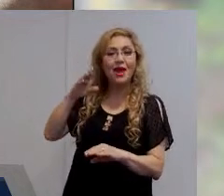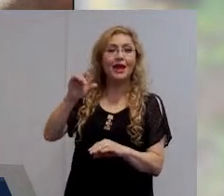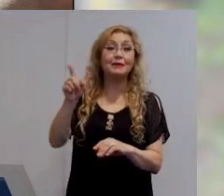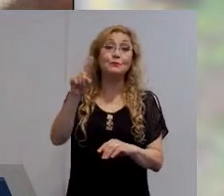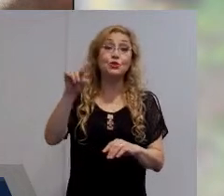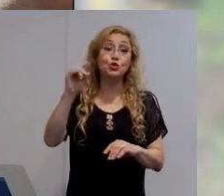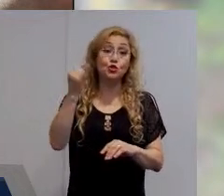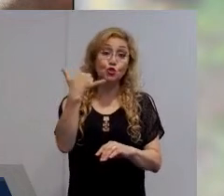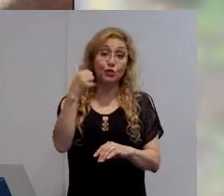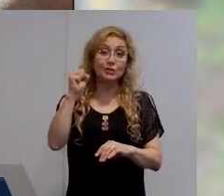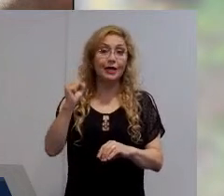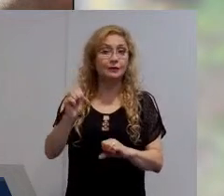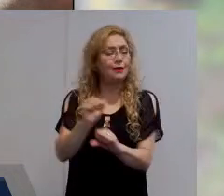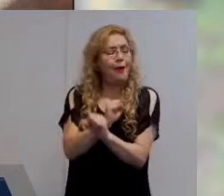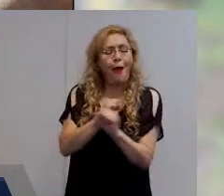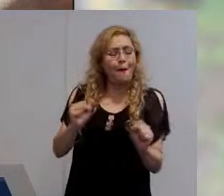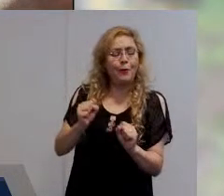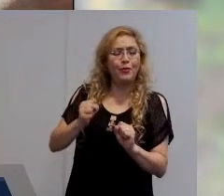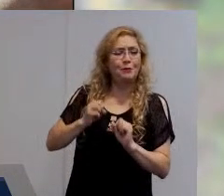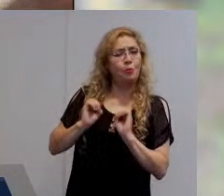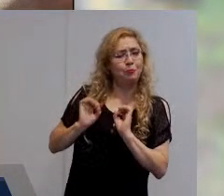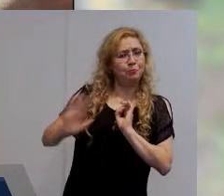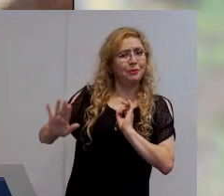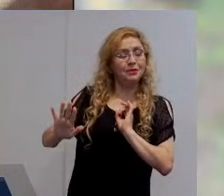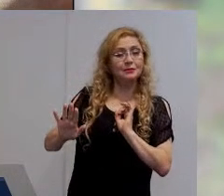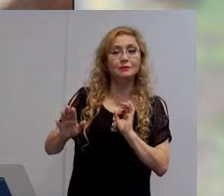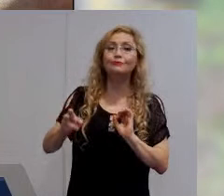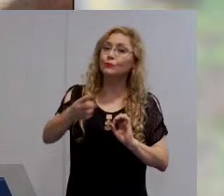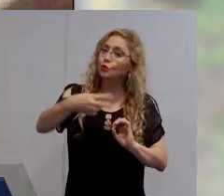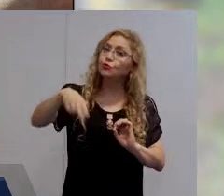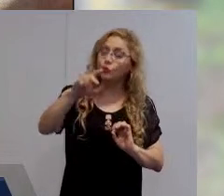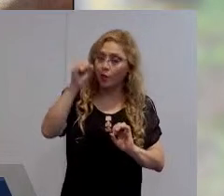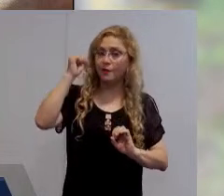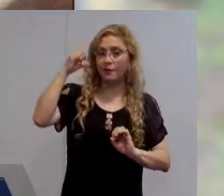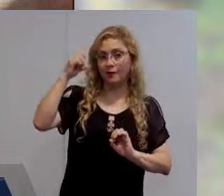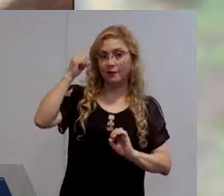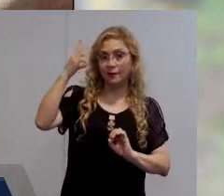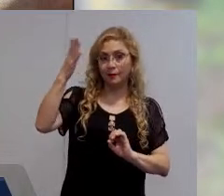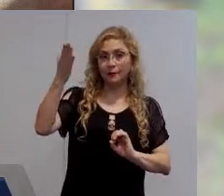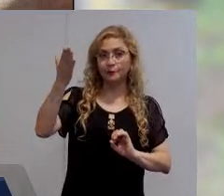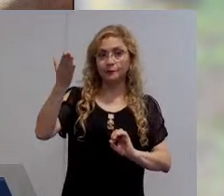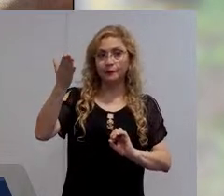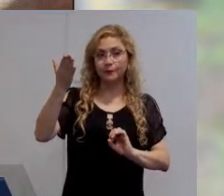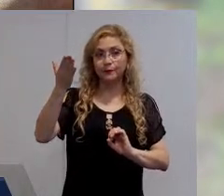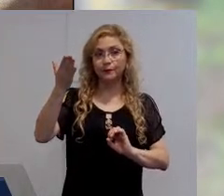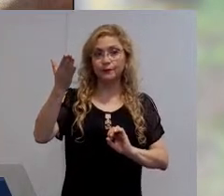their meat industry and soybean. But we cannot be indolent. We have lost